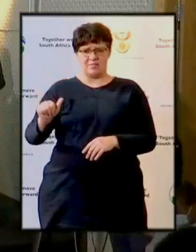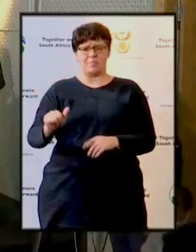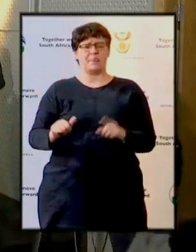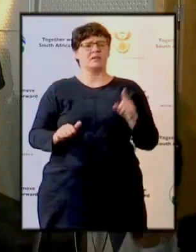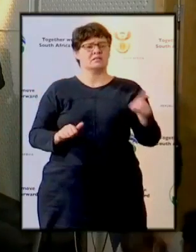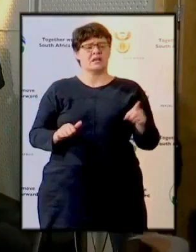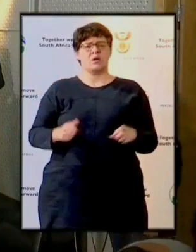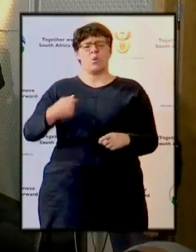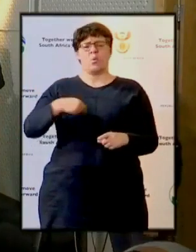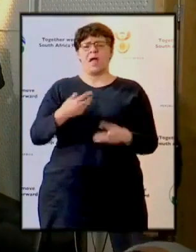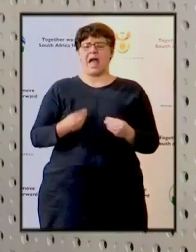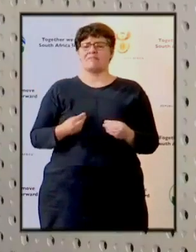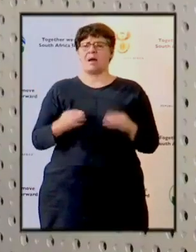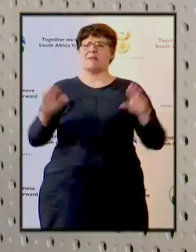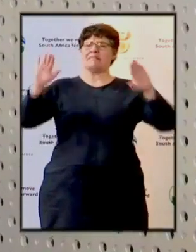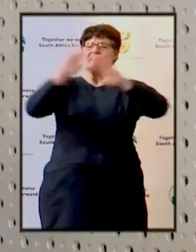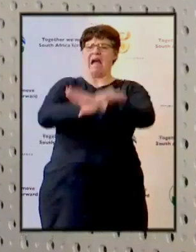media briefings at night.